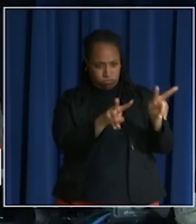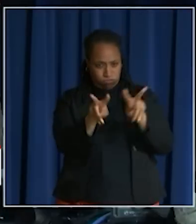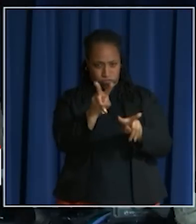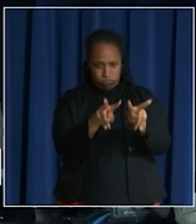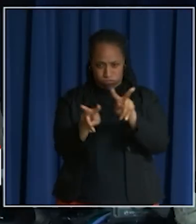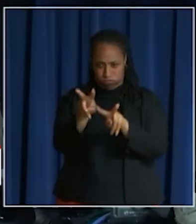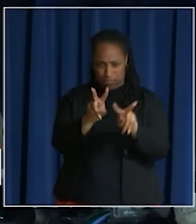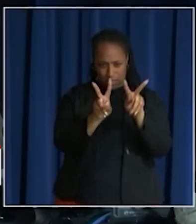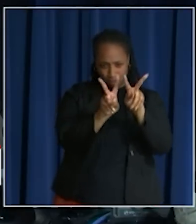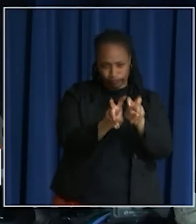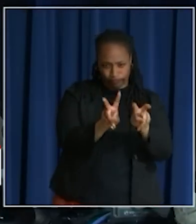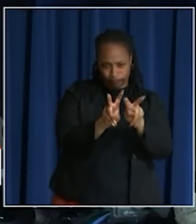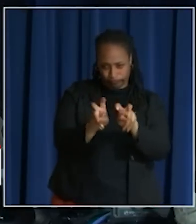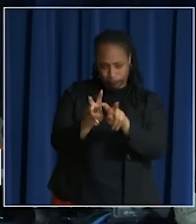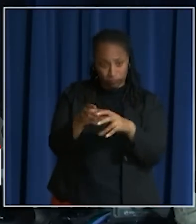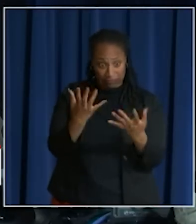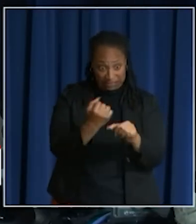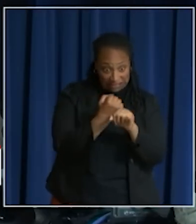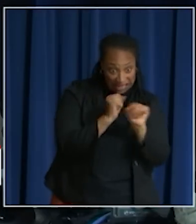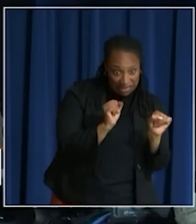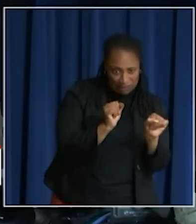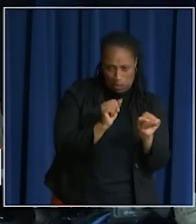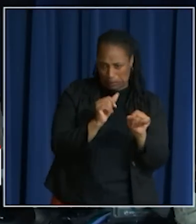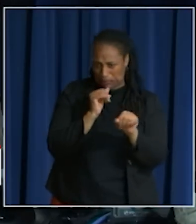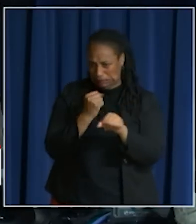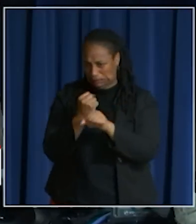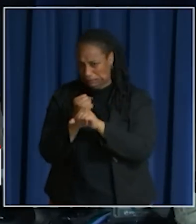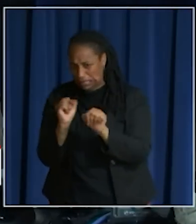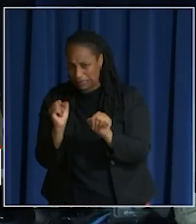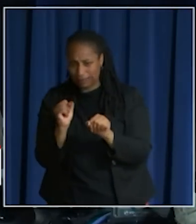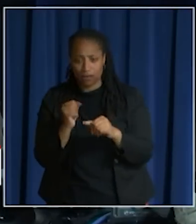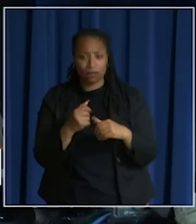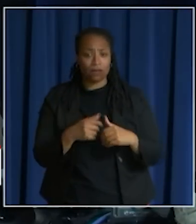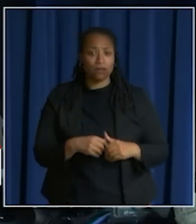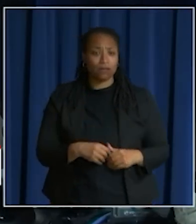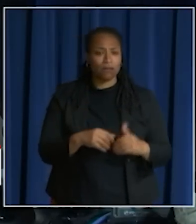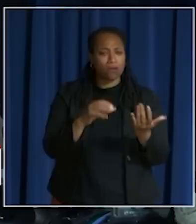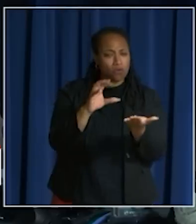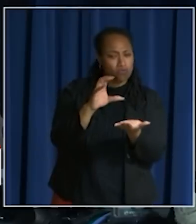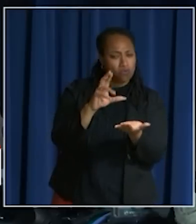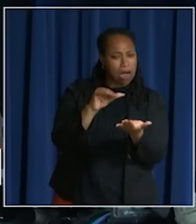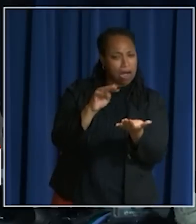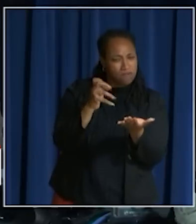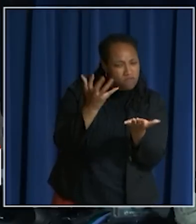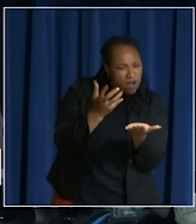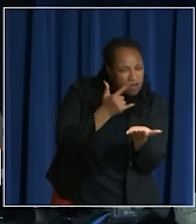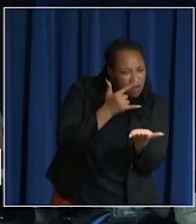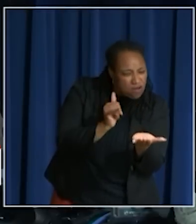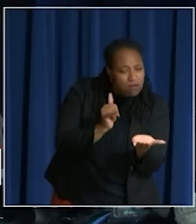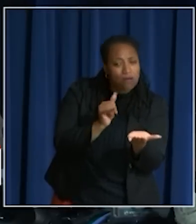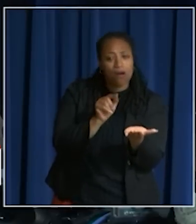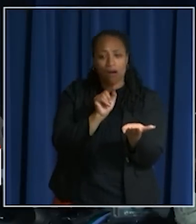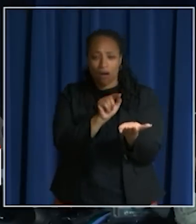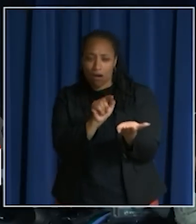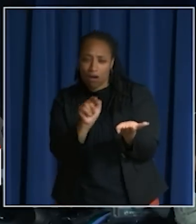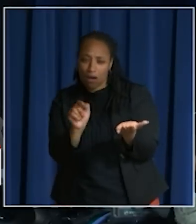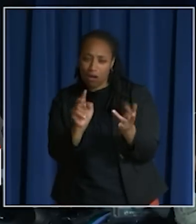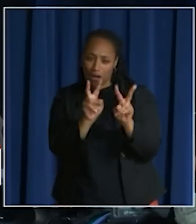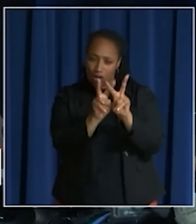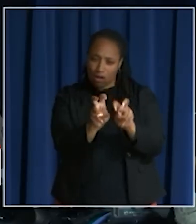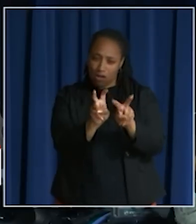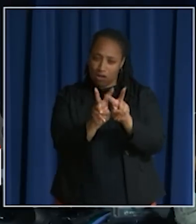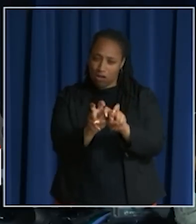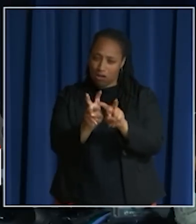What the link to crime. I will say this, and this is, some of you are new to covering us and covering these